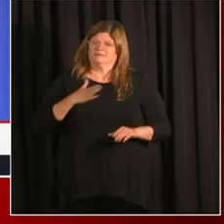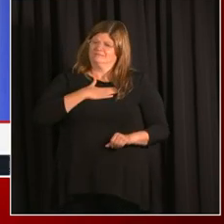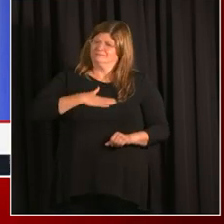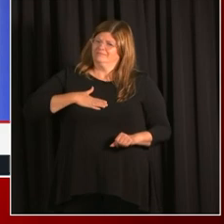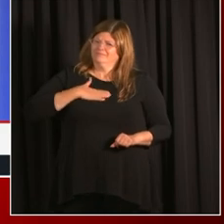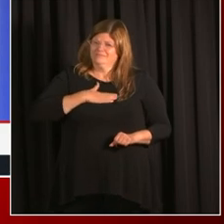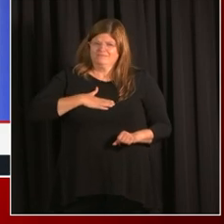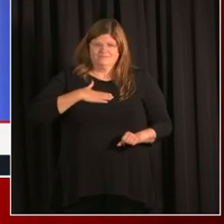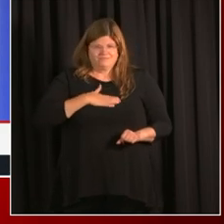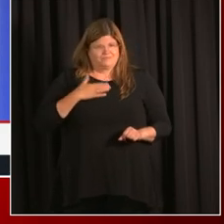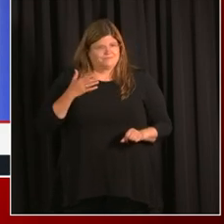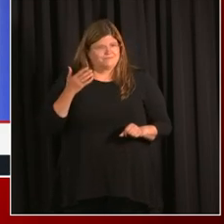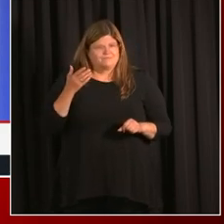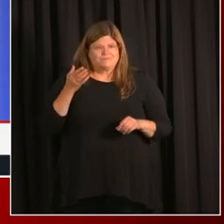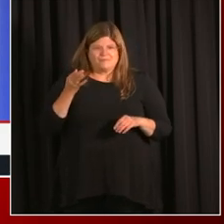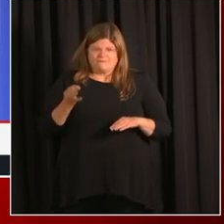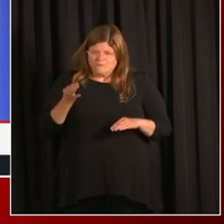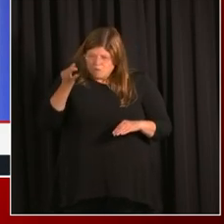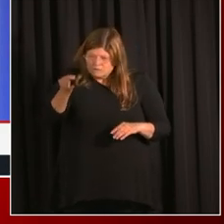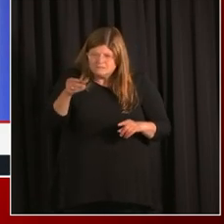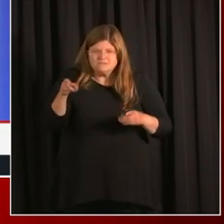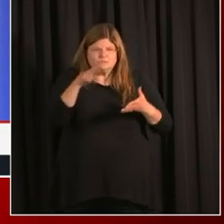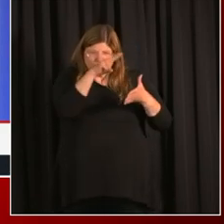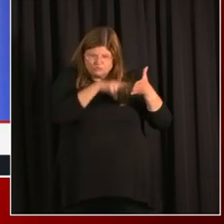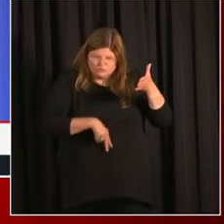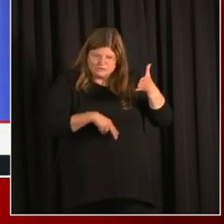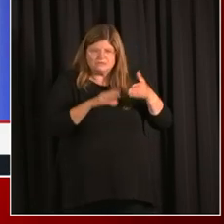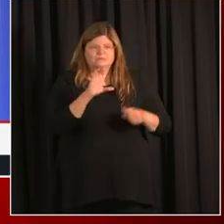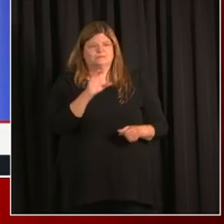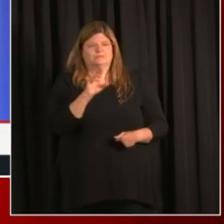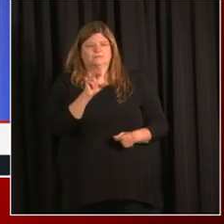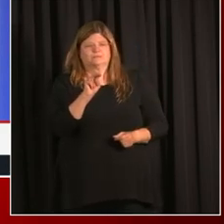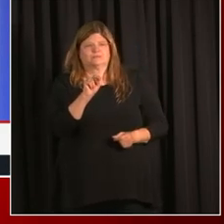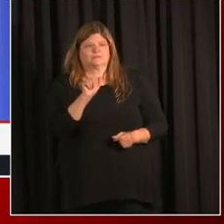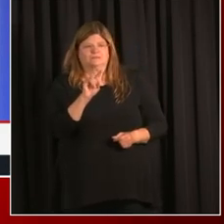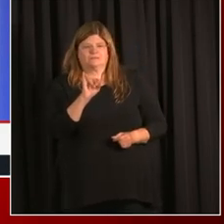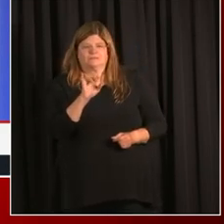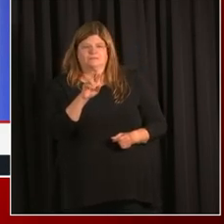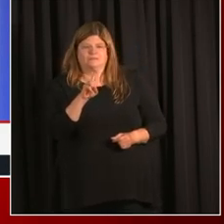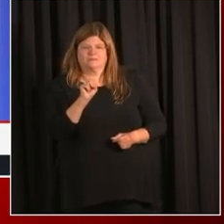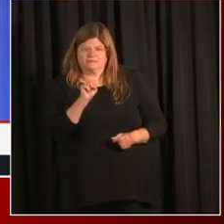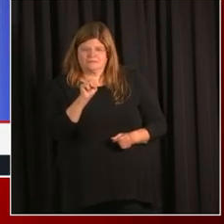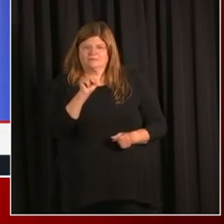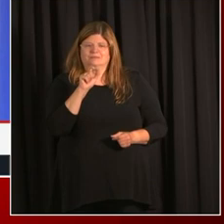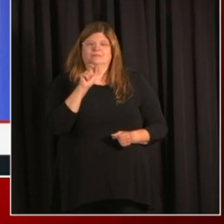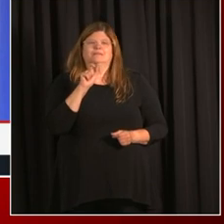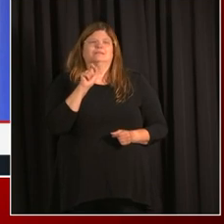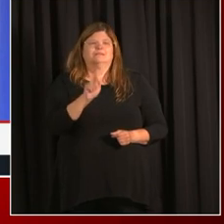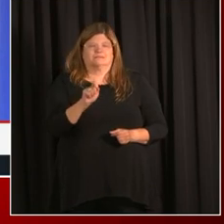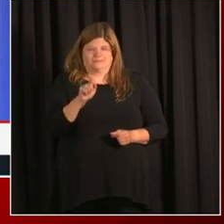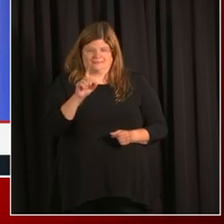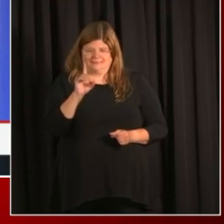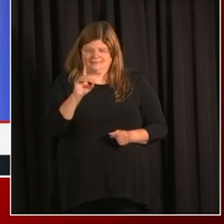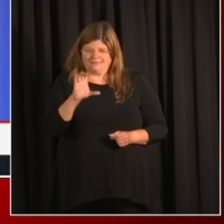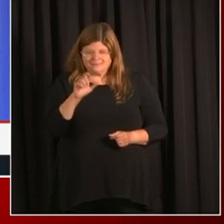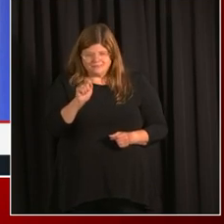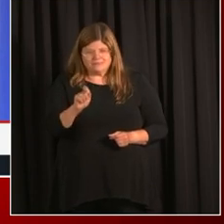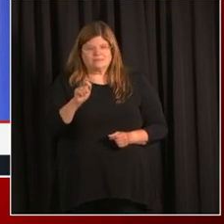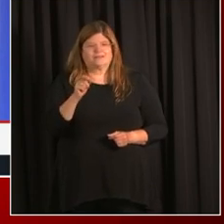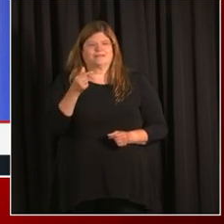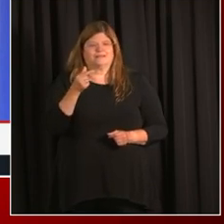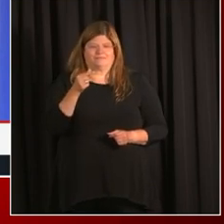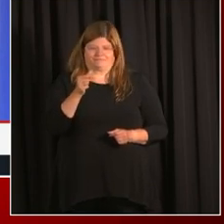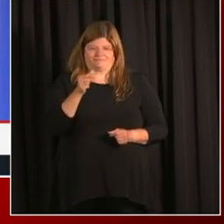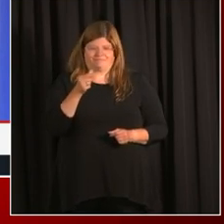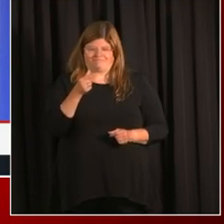to forward that to coronavirus@dc.gov. And for any member of the public that has something that they would like to share with us,